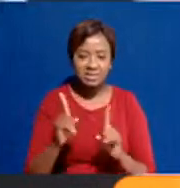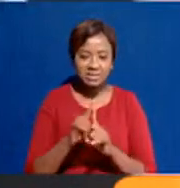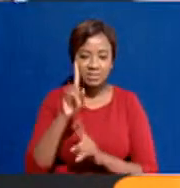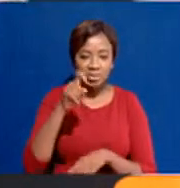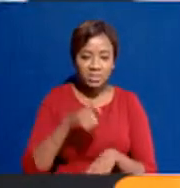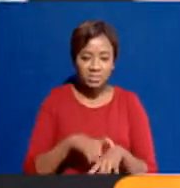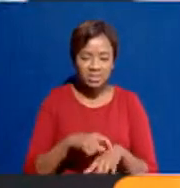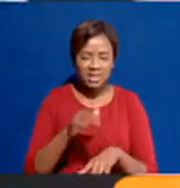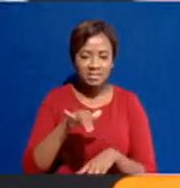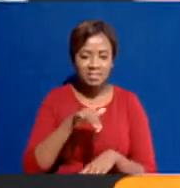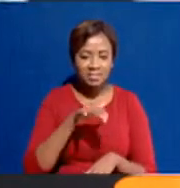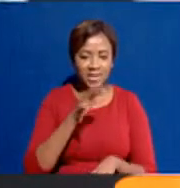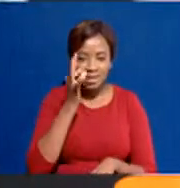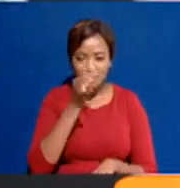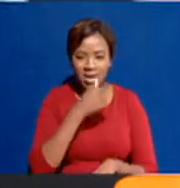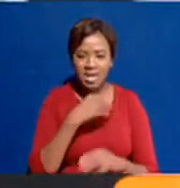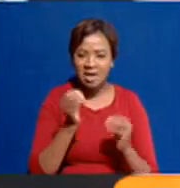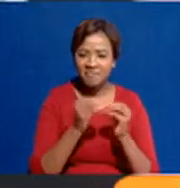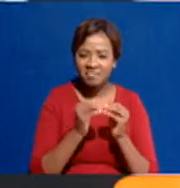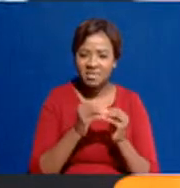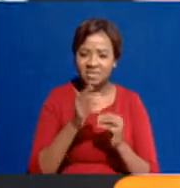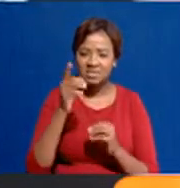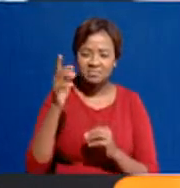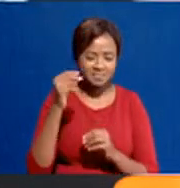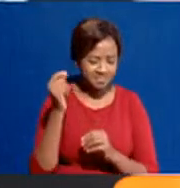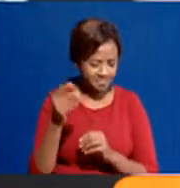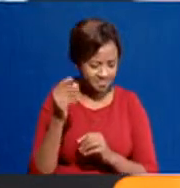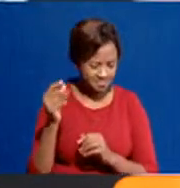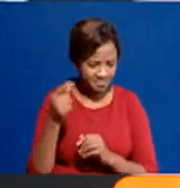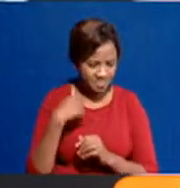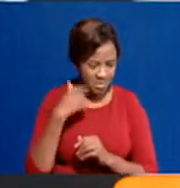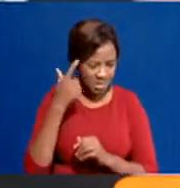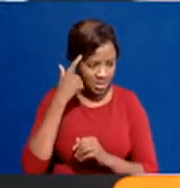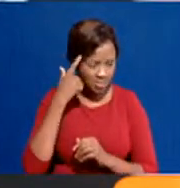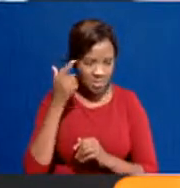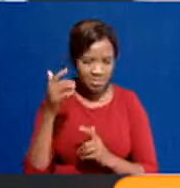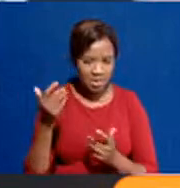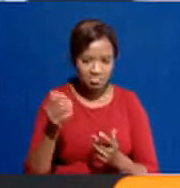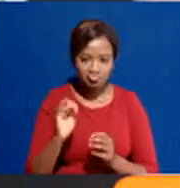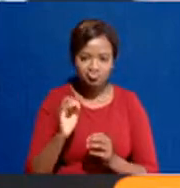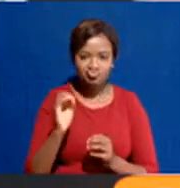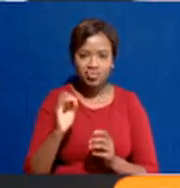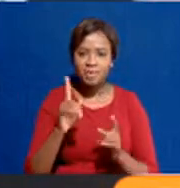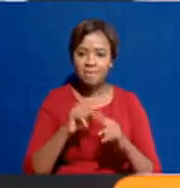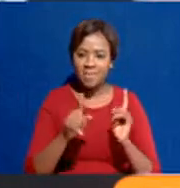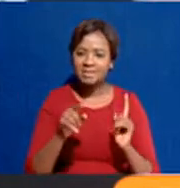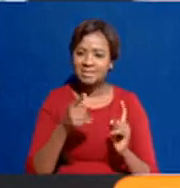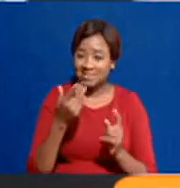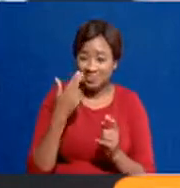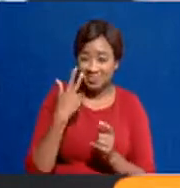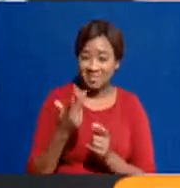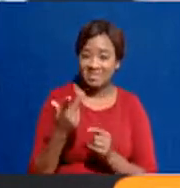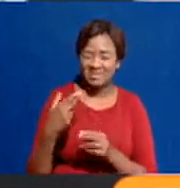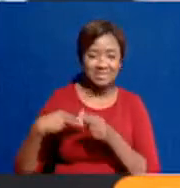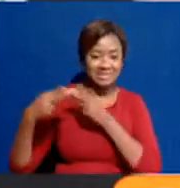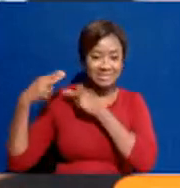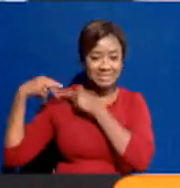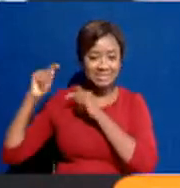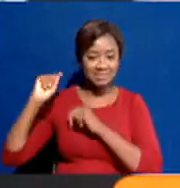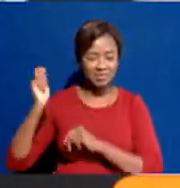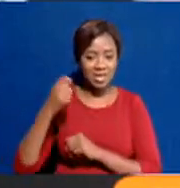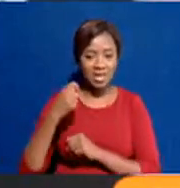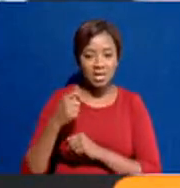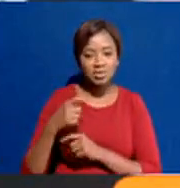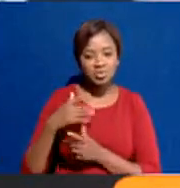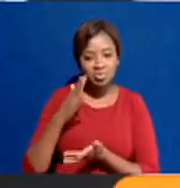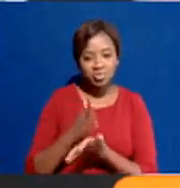President Mwai Kibaki had a meeting somewhere in, I cannot remember when, I'm sure Linus will tell us, but it's our history. Ultimately, we have had